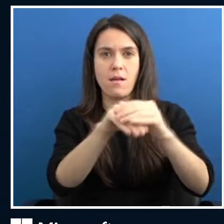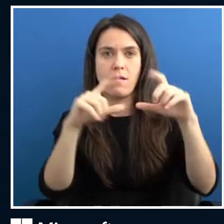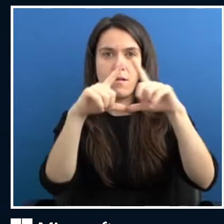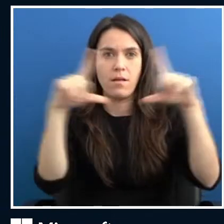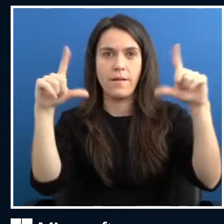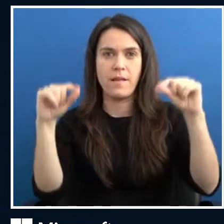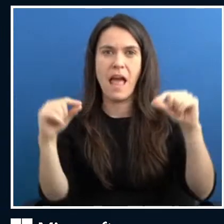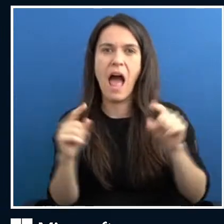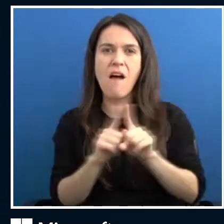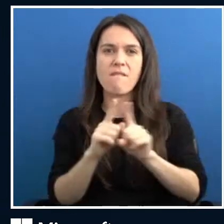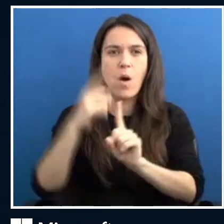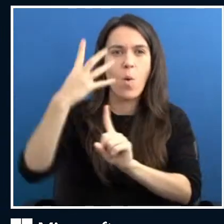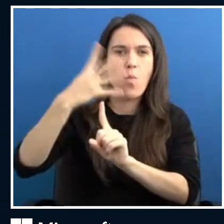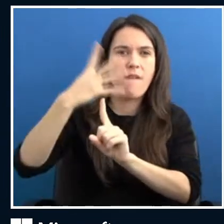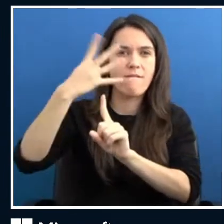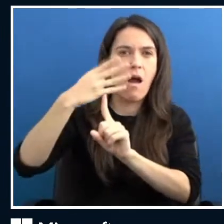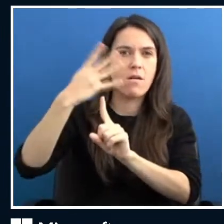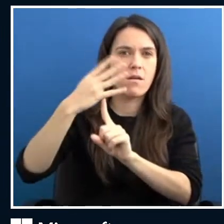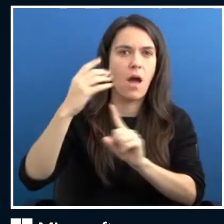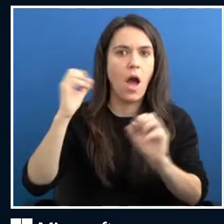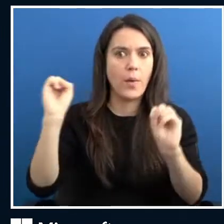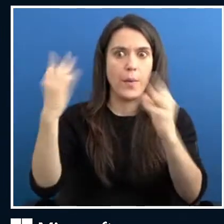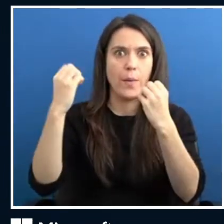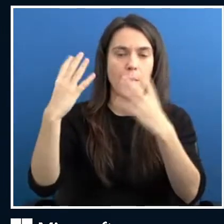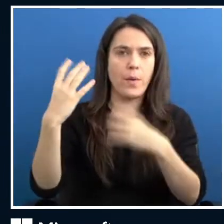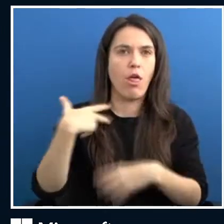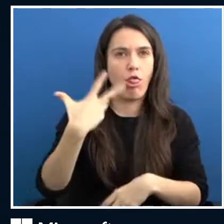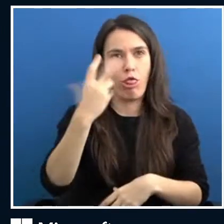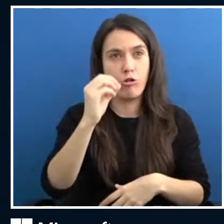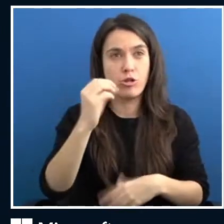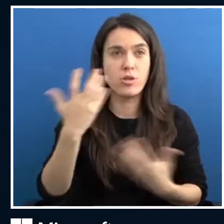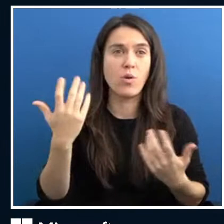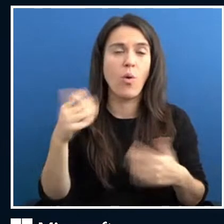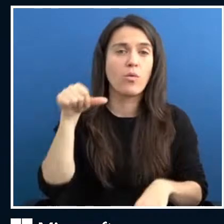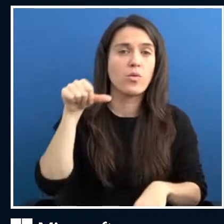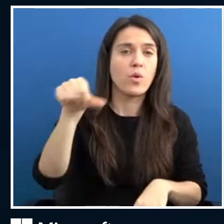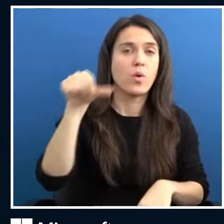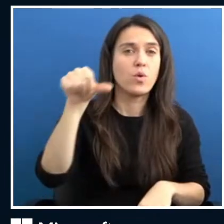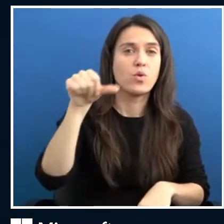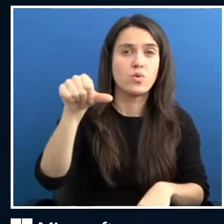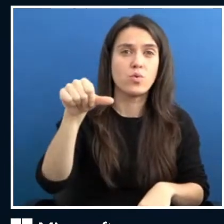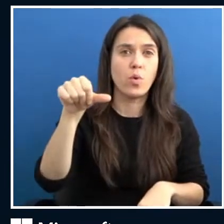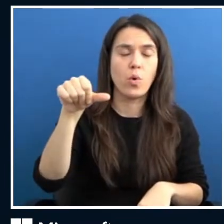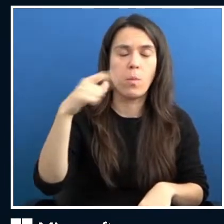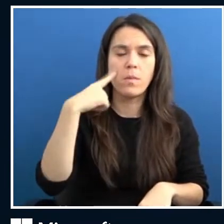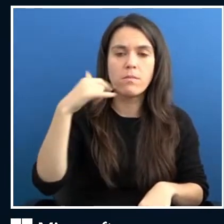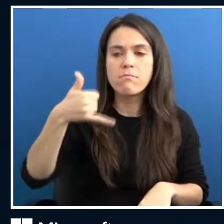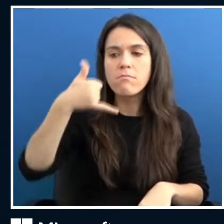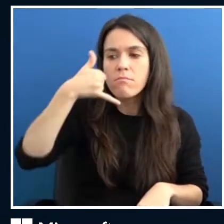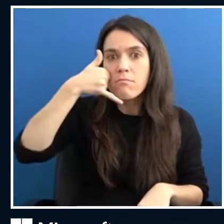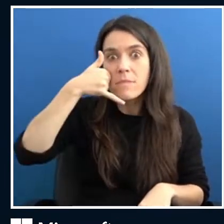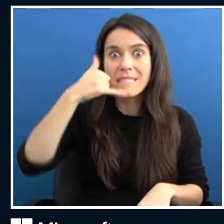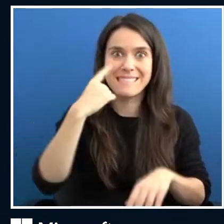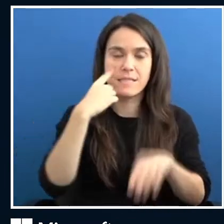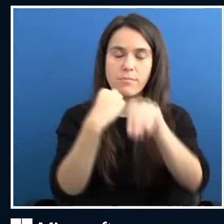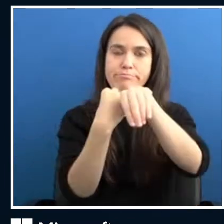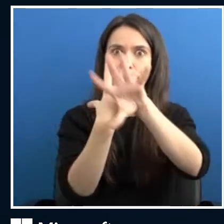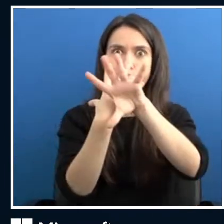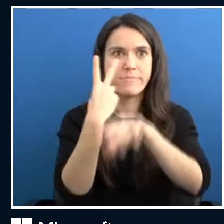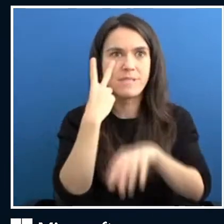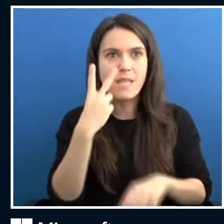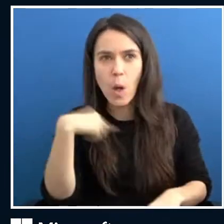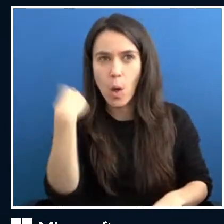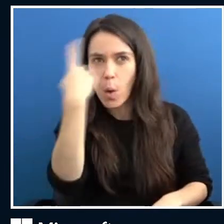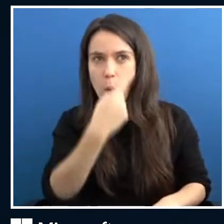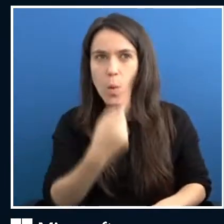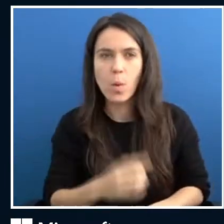It's $30. Doorbell cameras are as cheap as $40. The Ring Always Home Cam is something new. It's